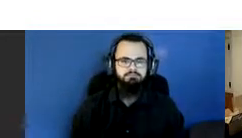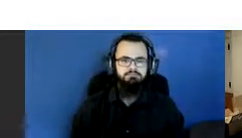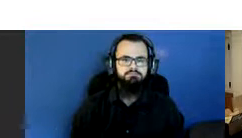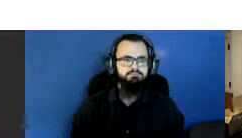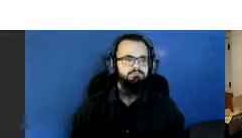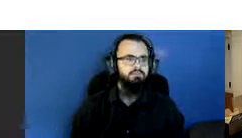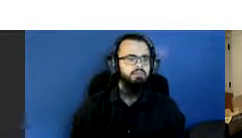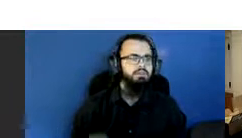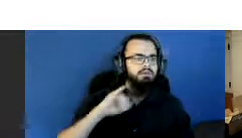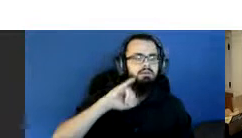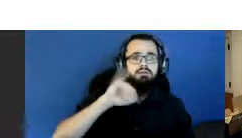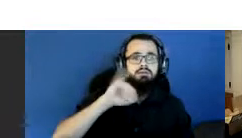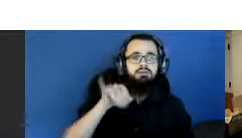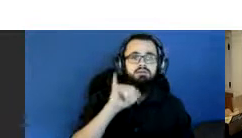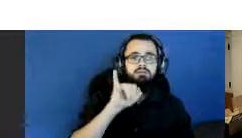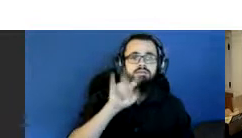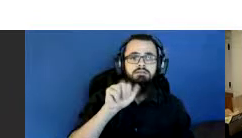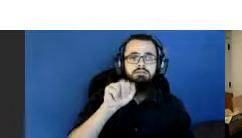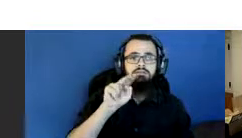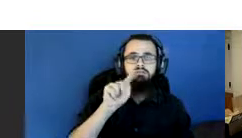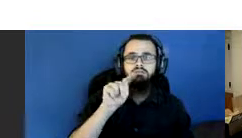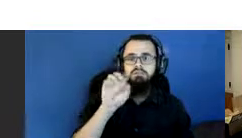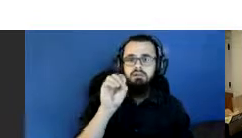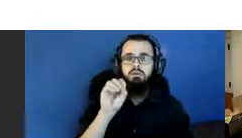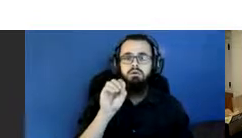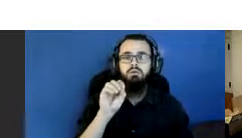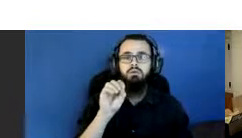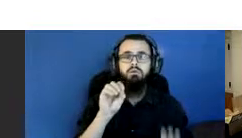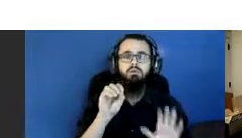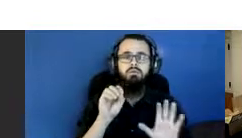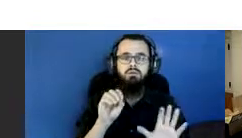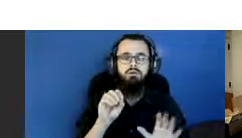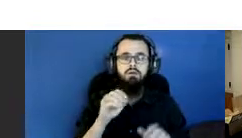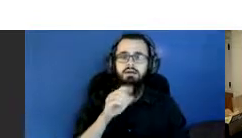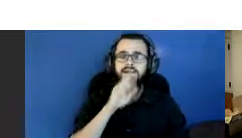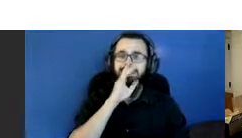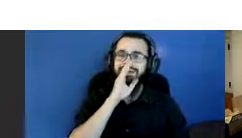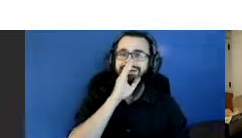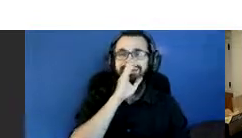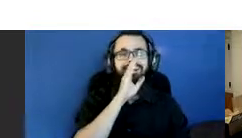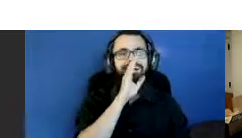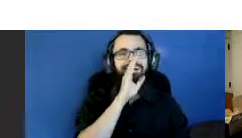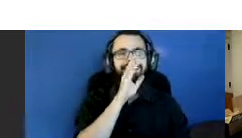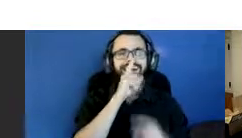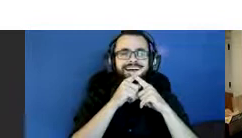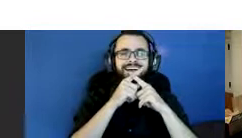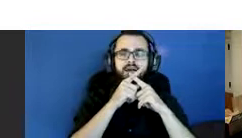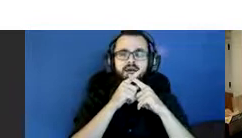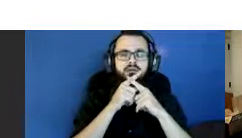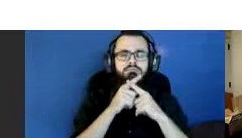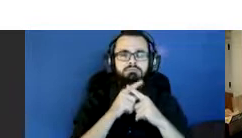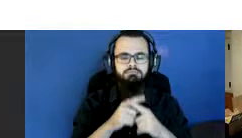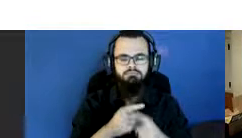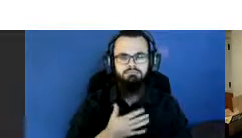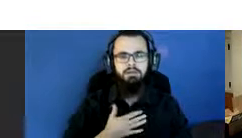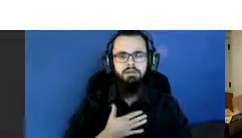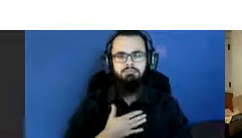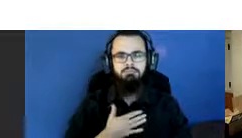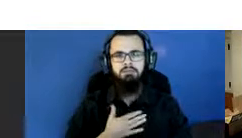It wouldn't really be a virtual meeting if I didn't start talking while muted, right? Our secondary prevention